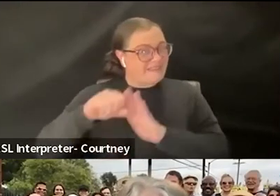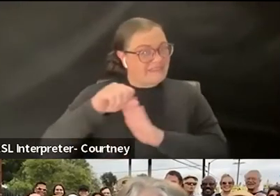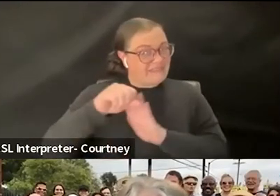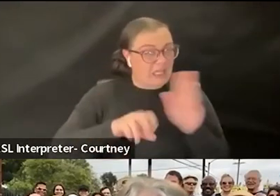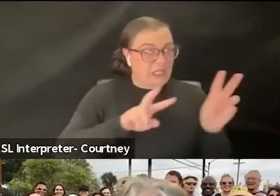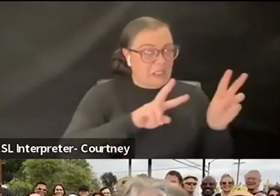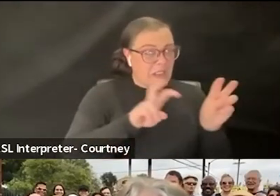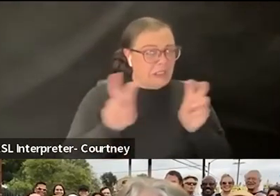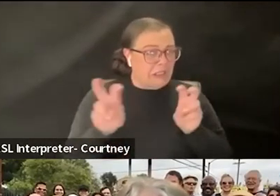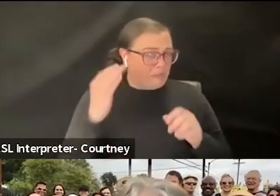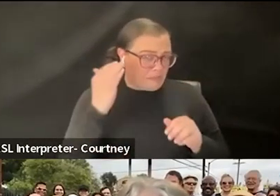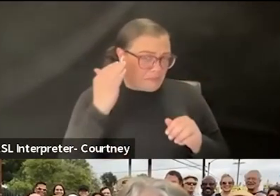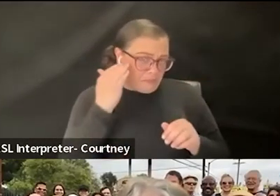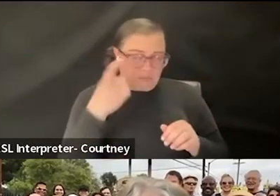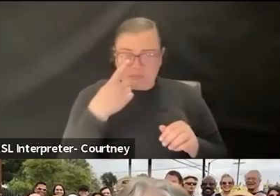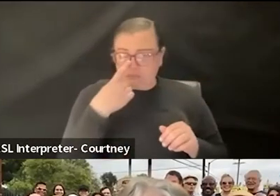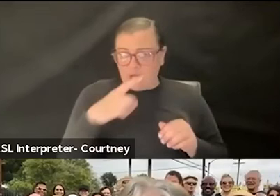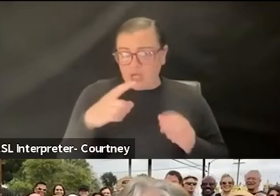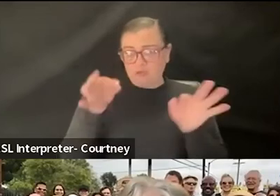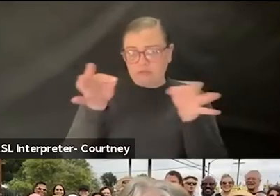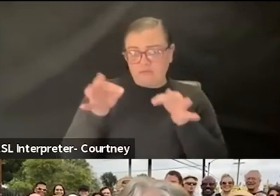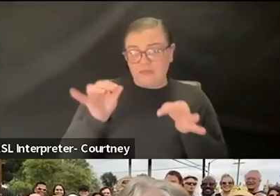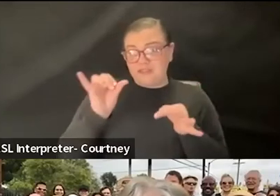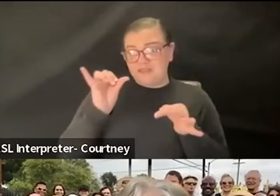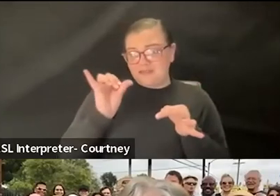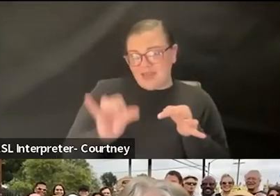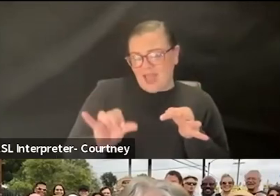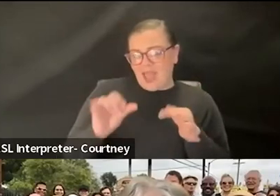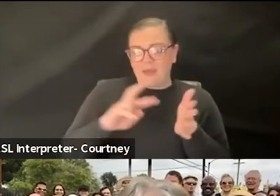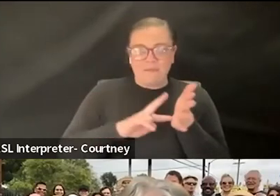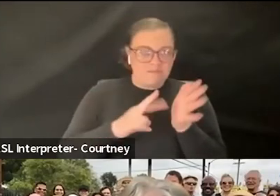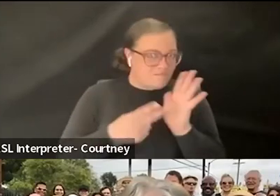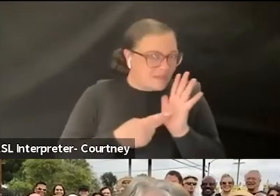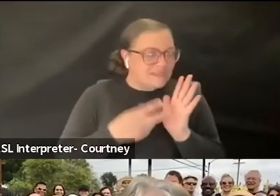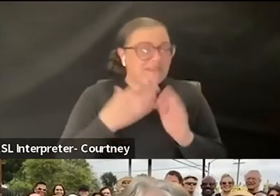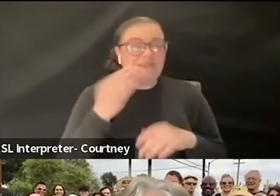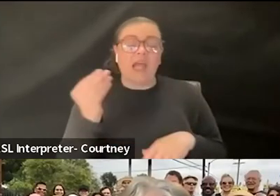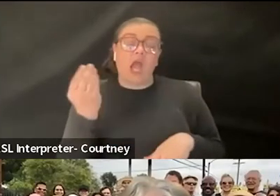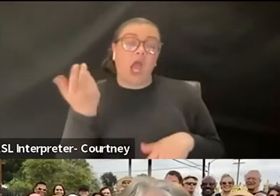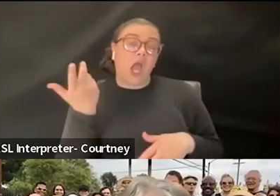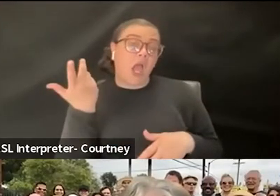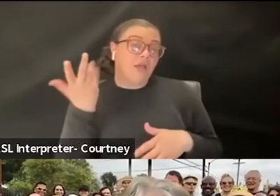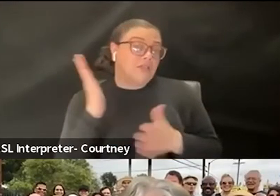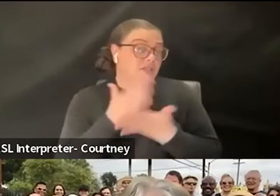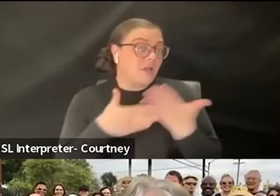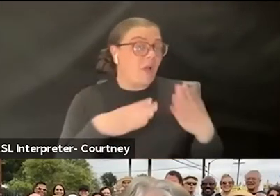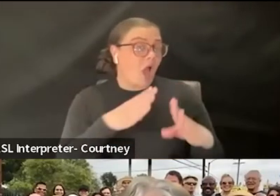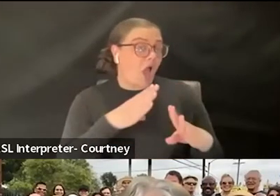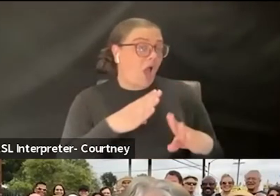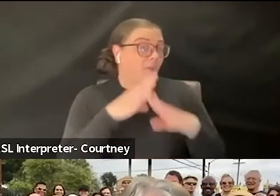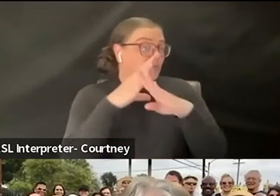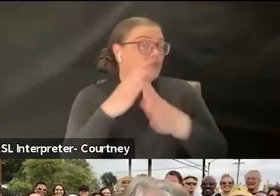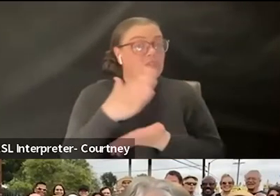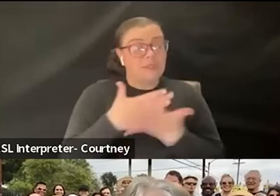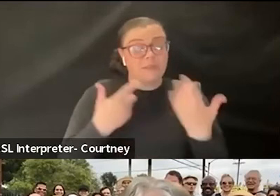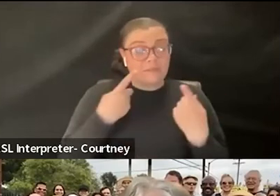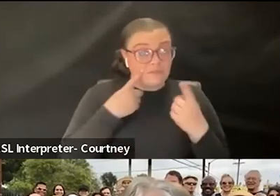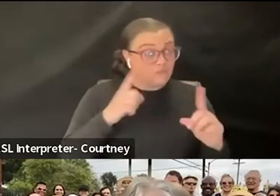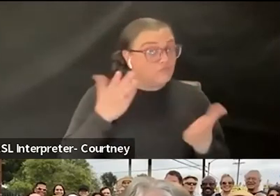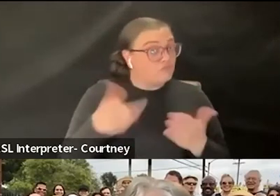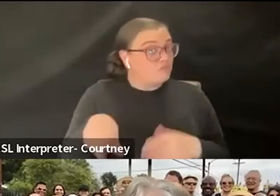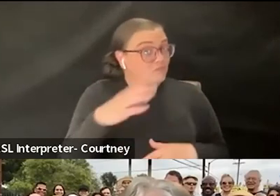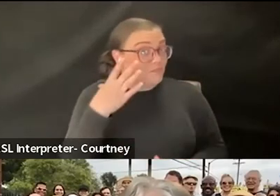what some of those obstacles and perhaps even successes in the face of those obstacles have been for you in doing that